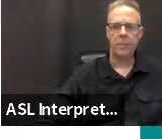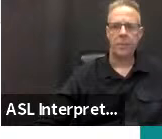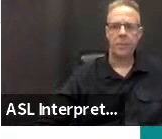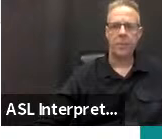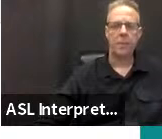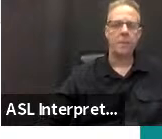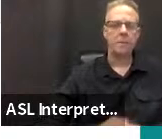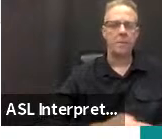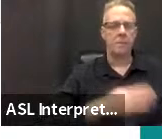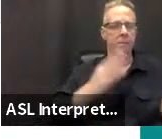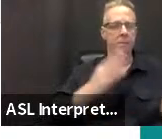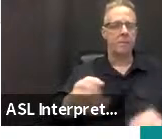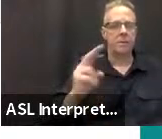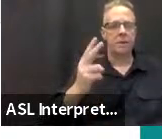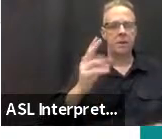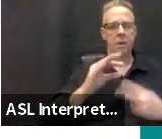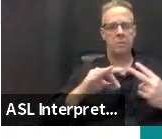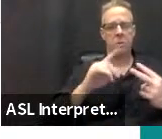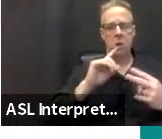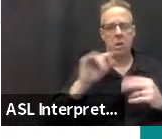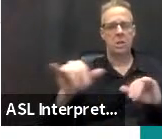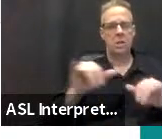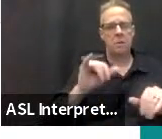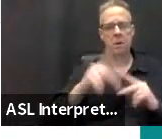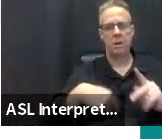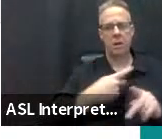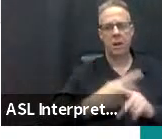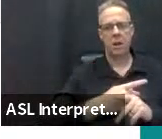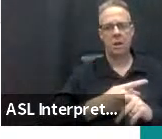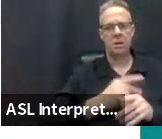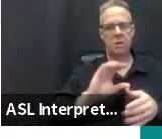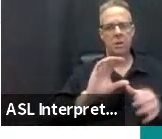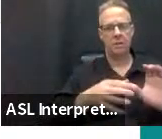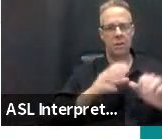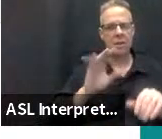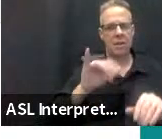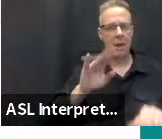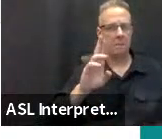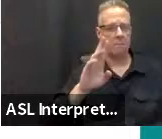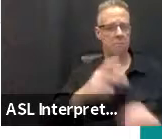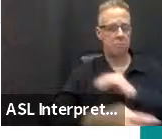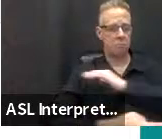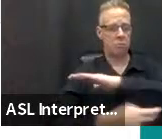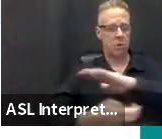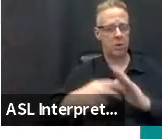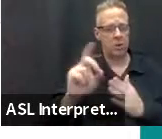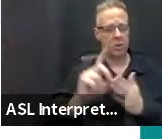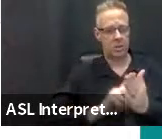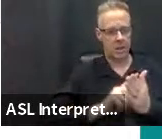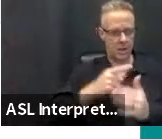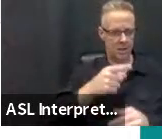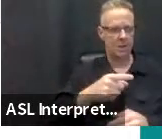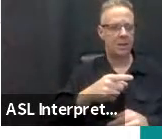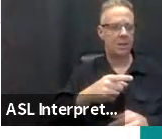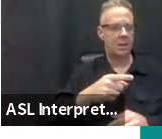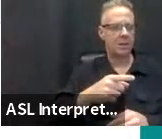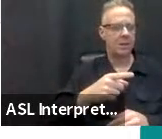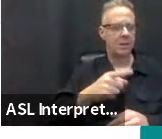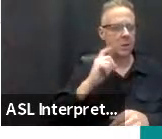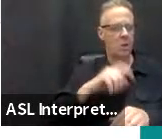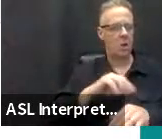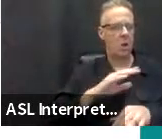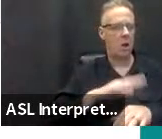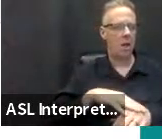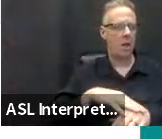Option two again is a similar configuration, but the bridge design here is where we have the path cantilevered off the side.